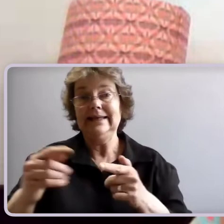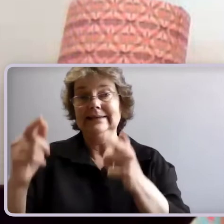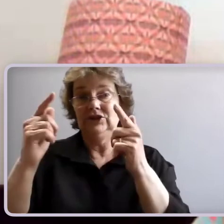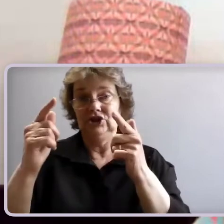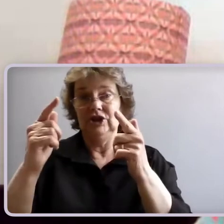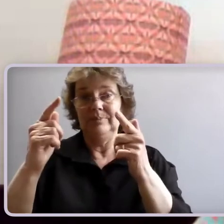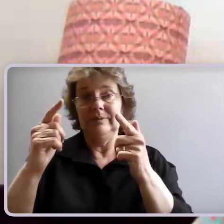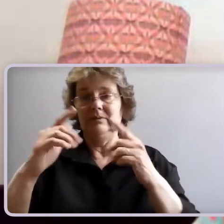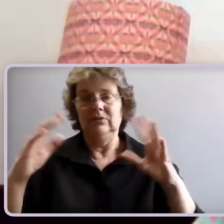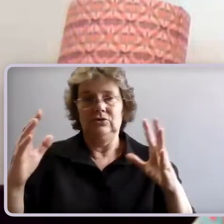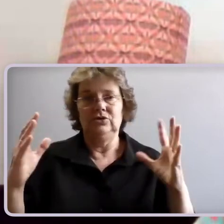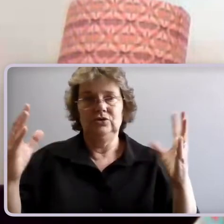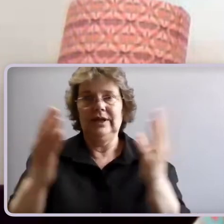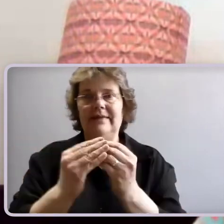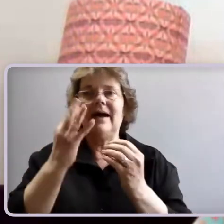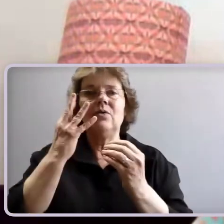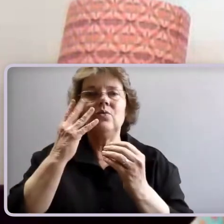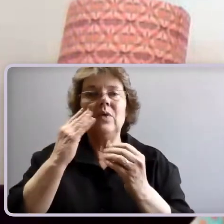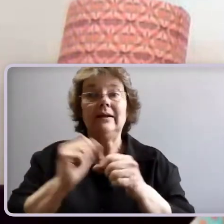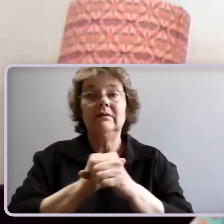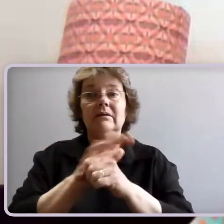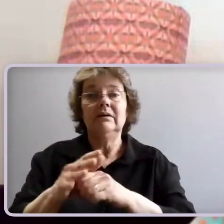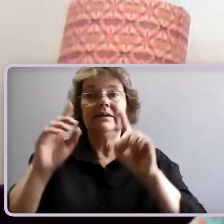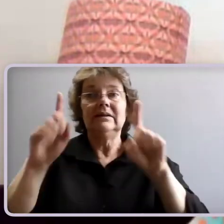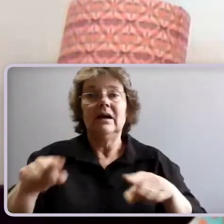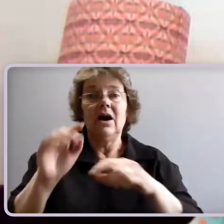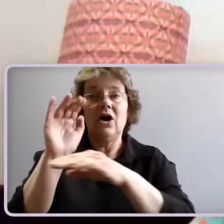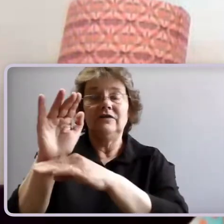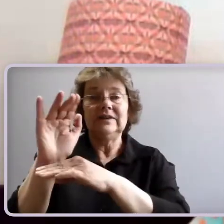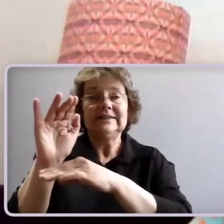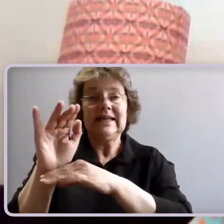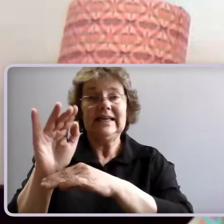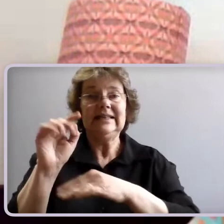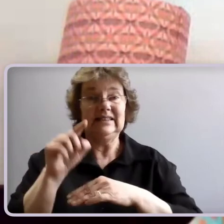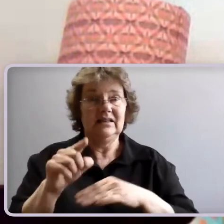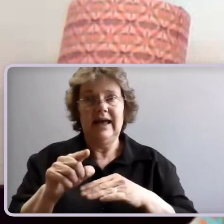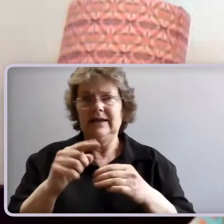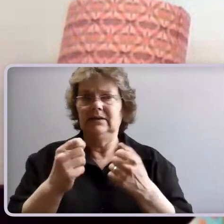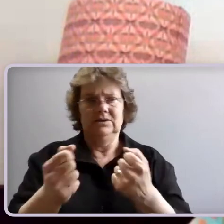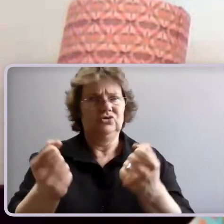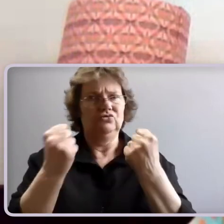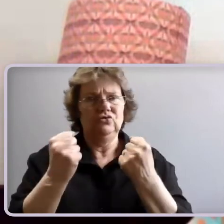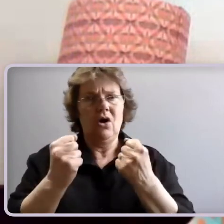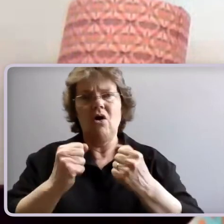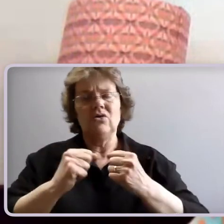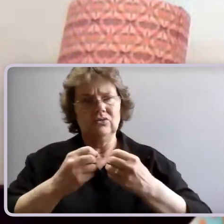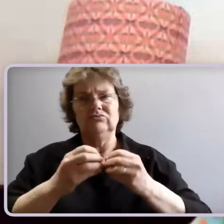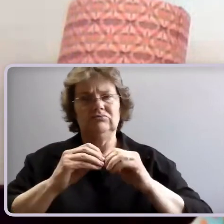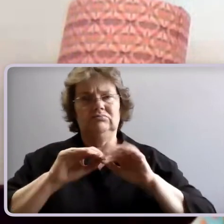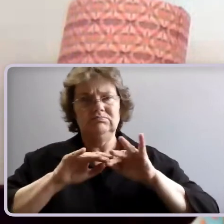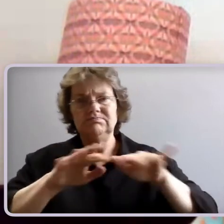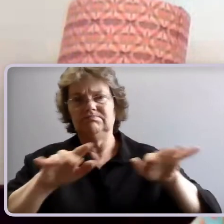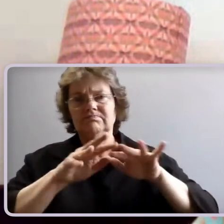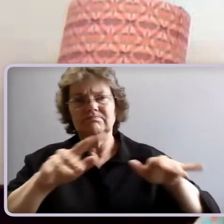hit overseas and really ran a really strong campaign with the Australian and state and territory governments, and